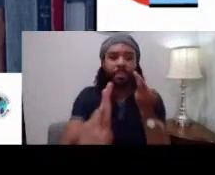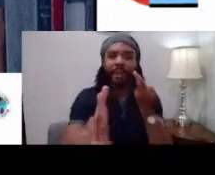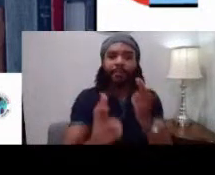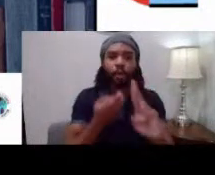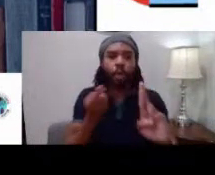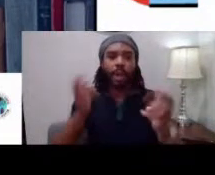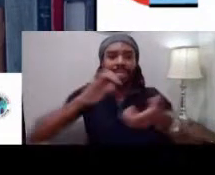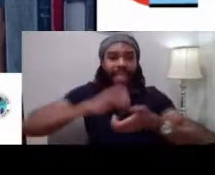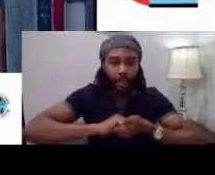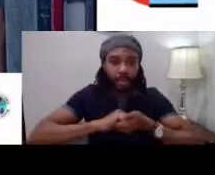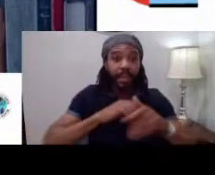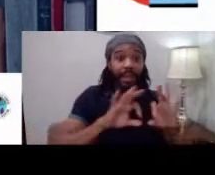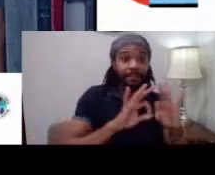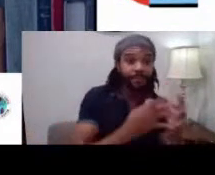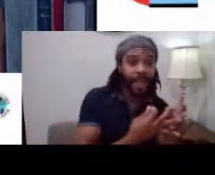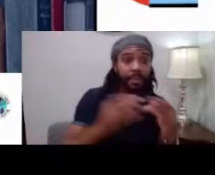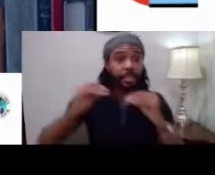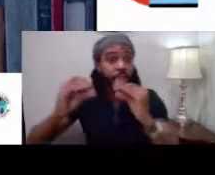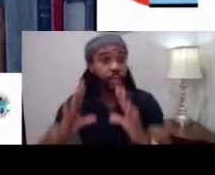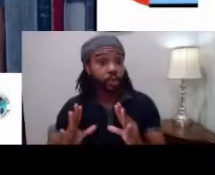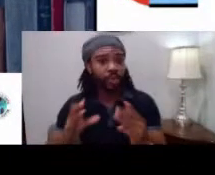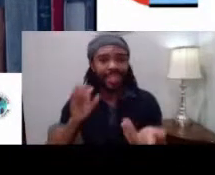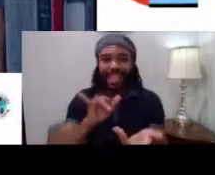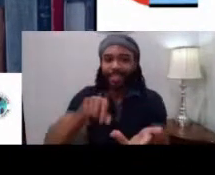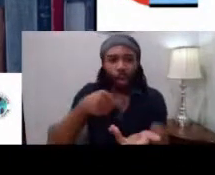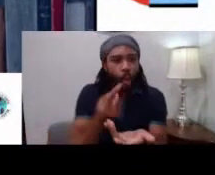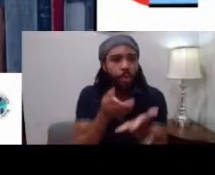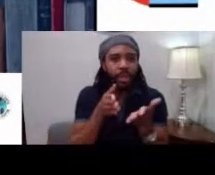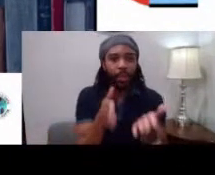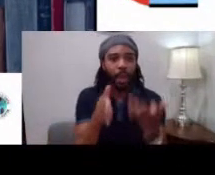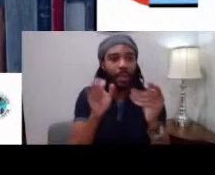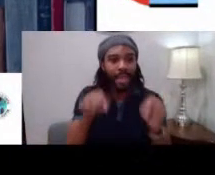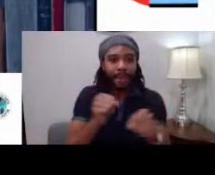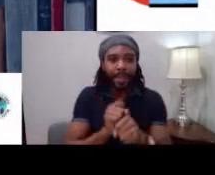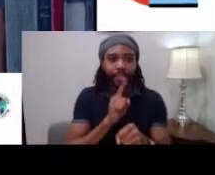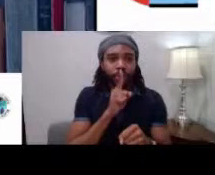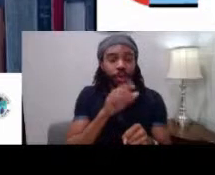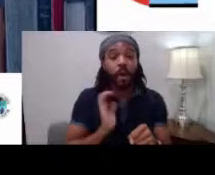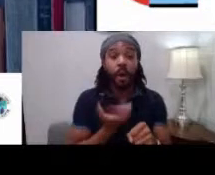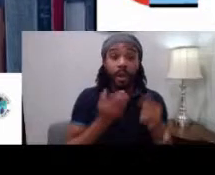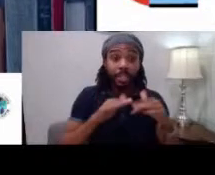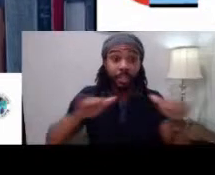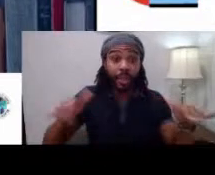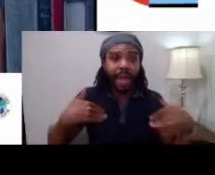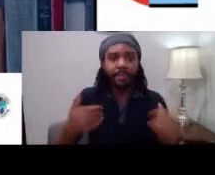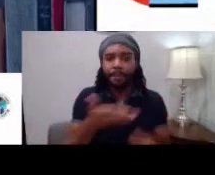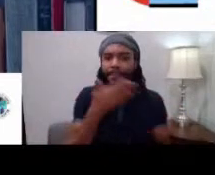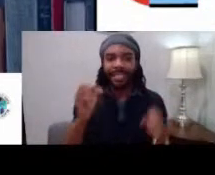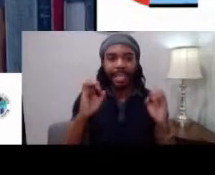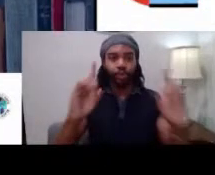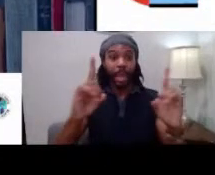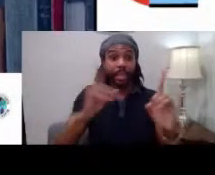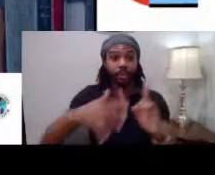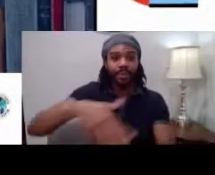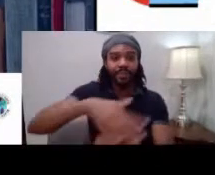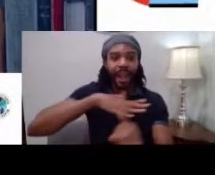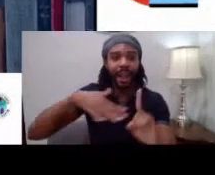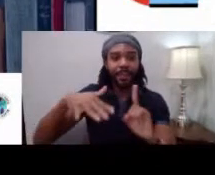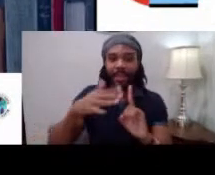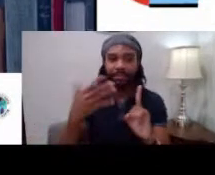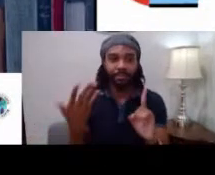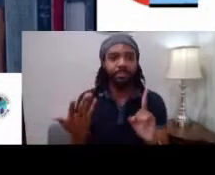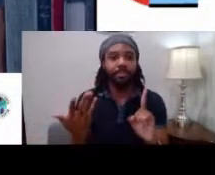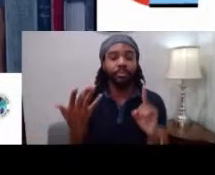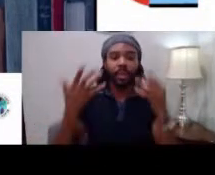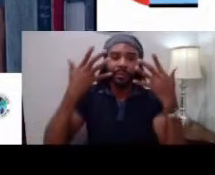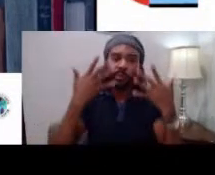and teachers is really the only way that we can ensure that our children have the best educational environments.